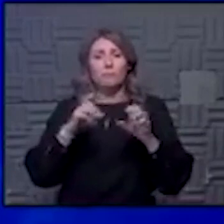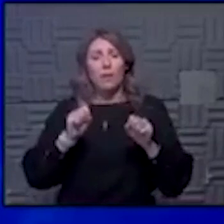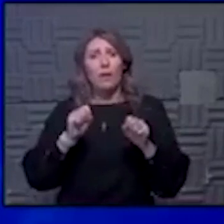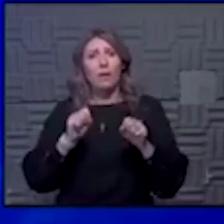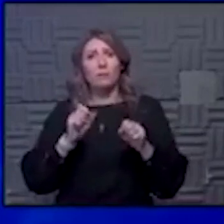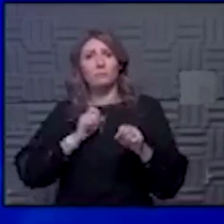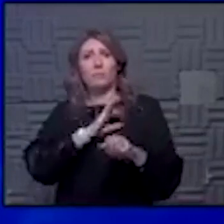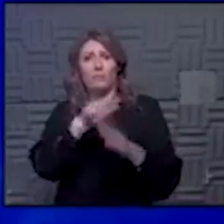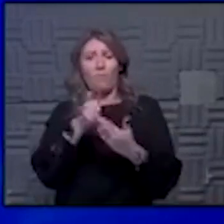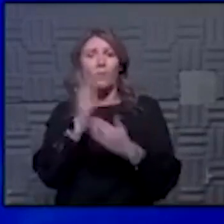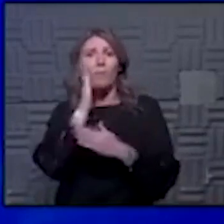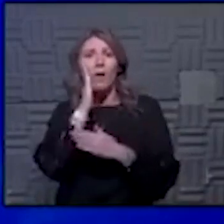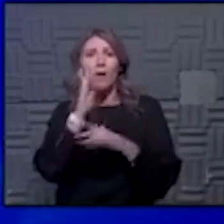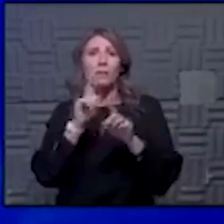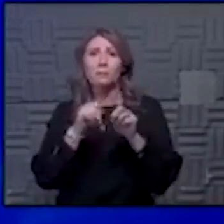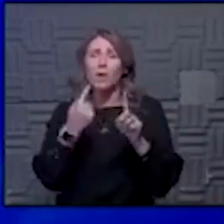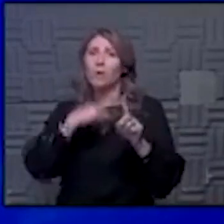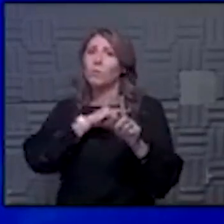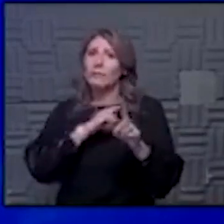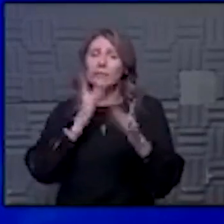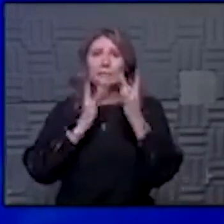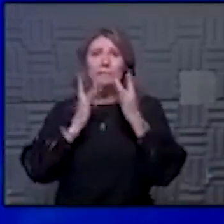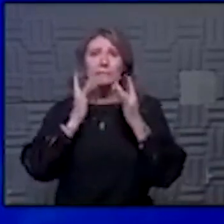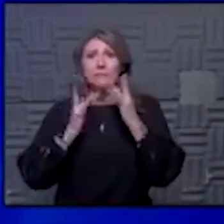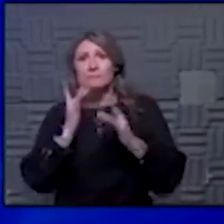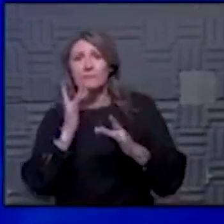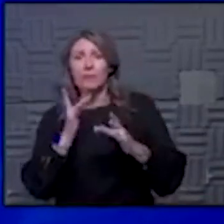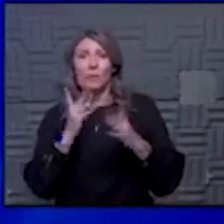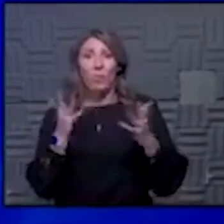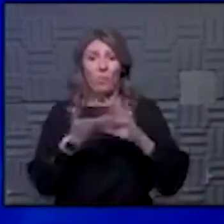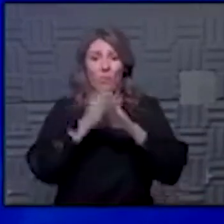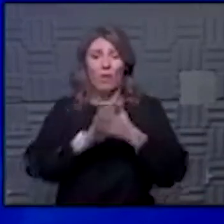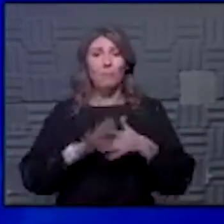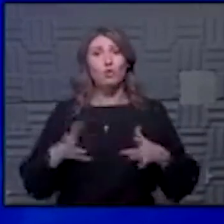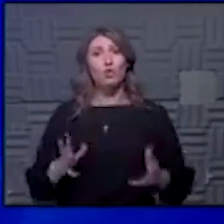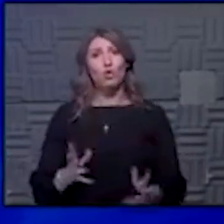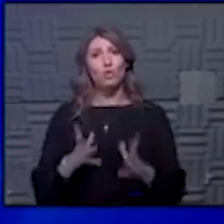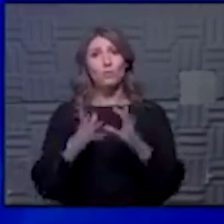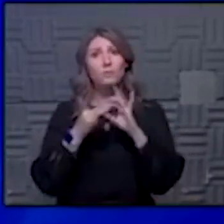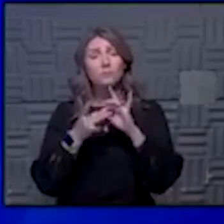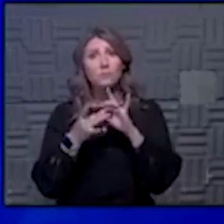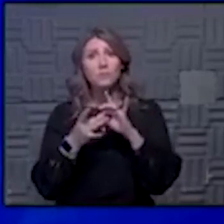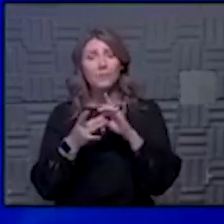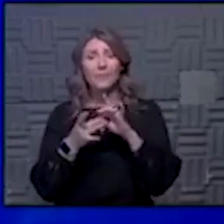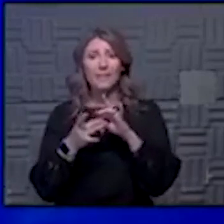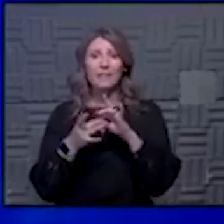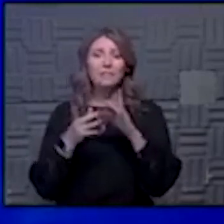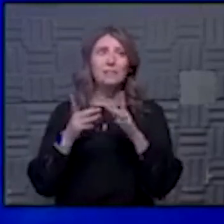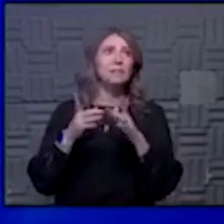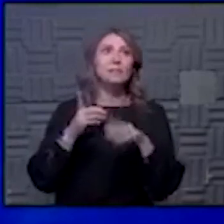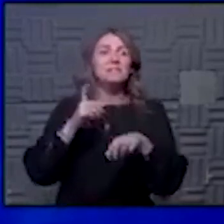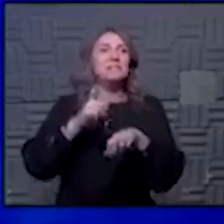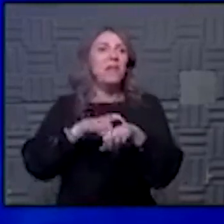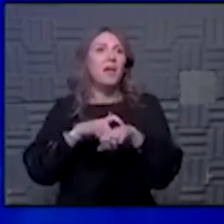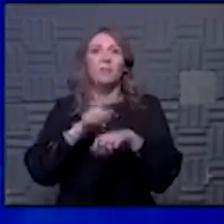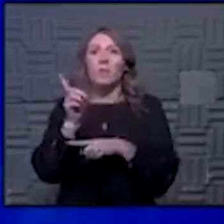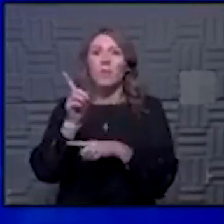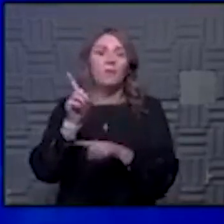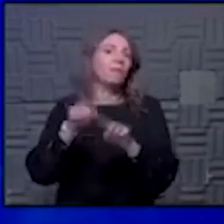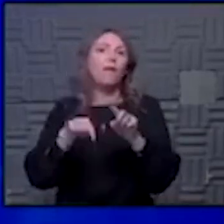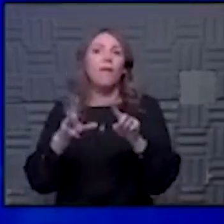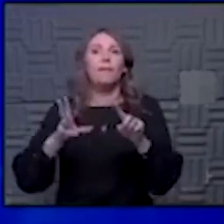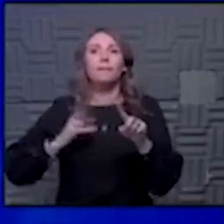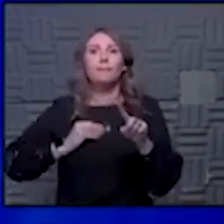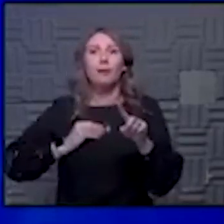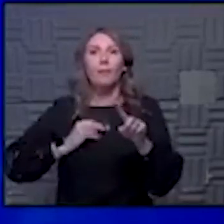stretch, and I think what we are getting nervous about are times where we can't accept patients